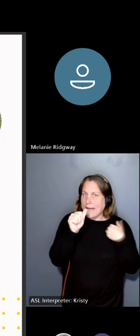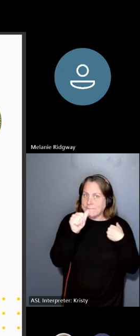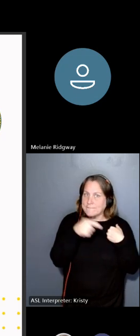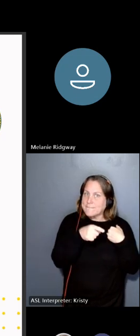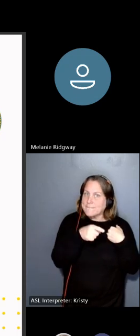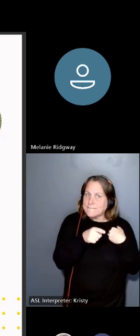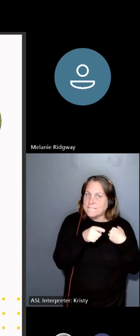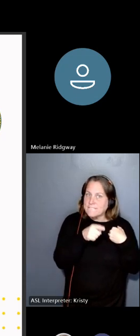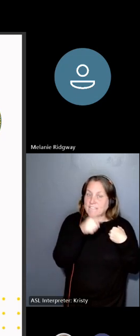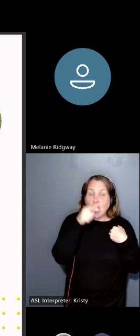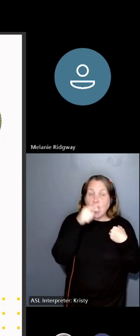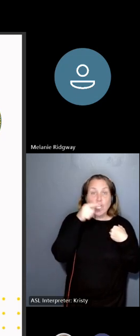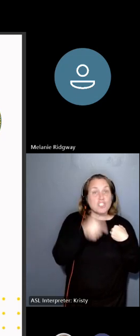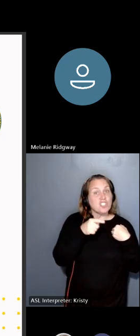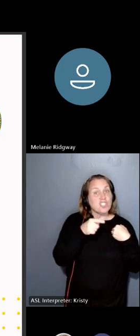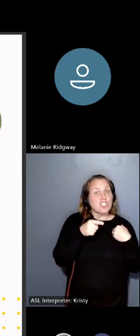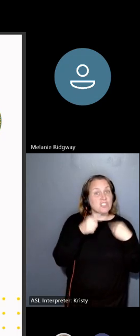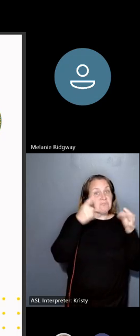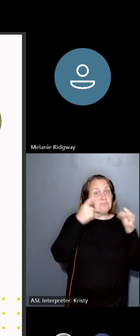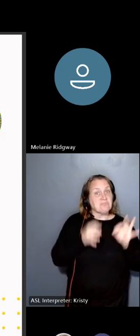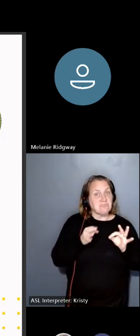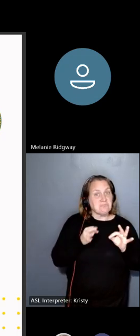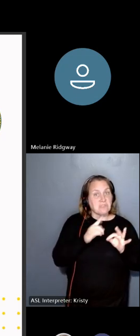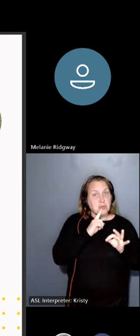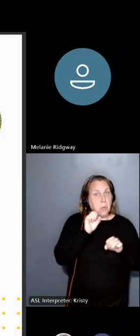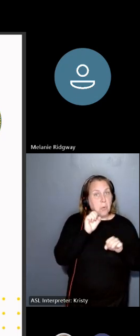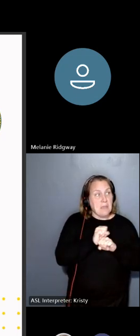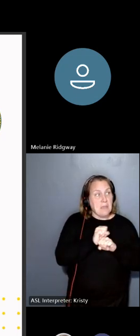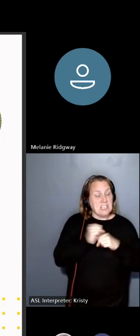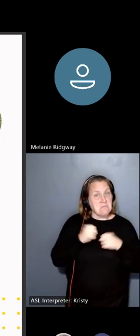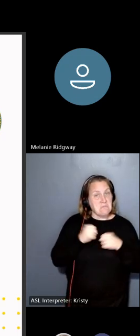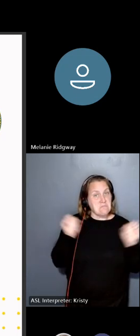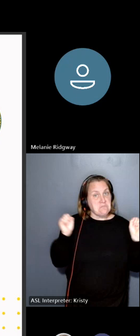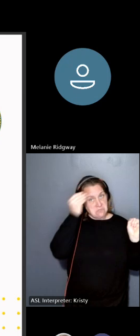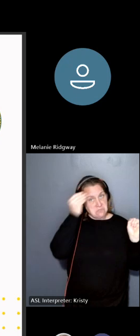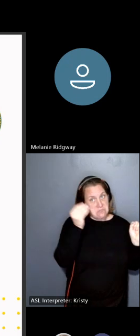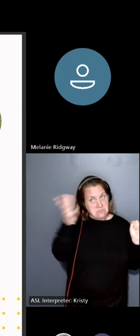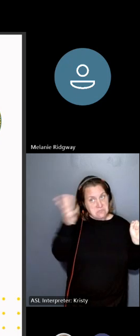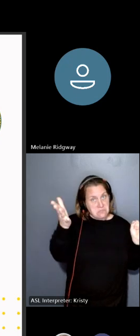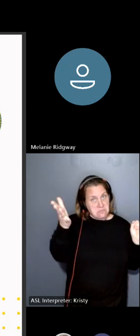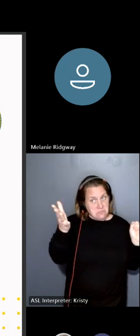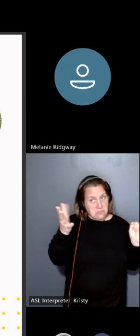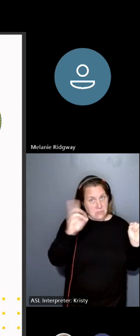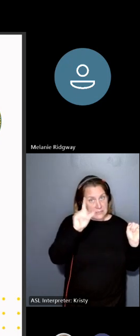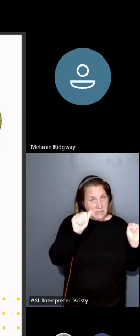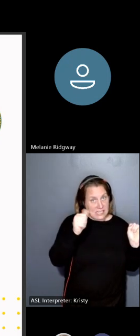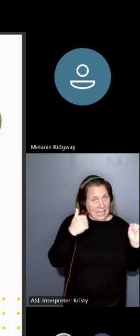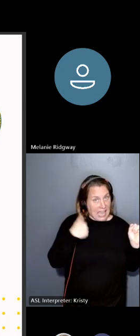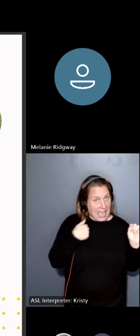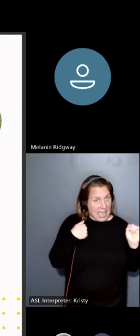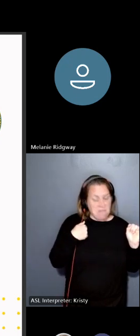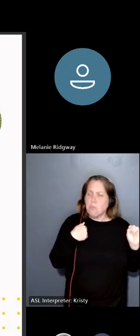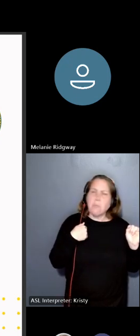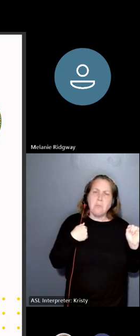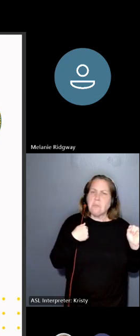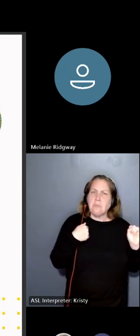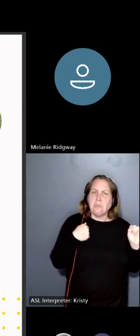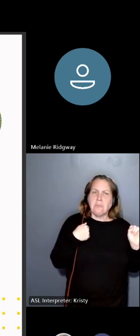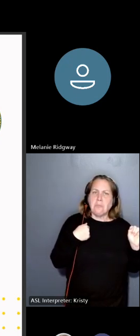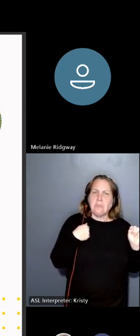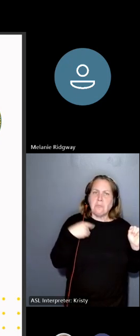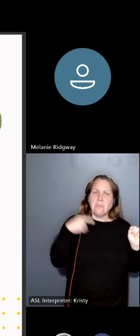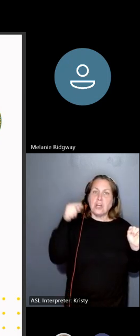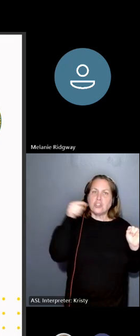chosen not to disclose her disability. Instead, she has chosen to highlight